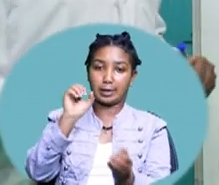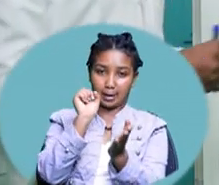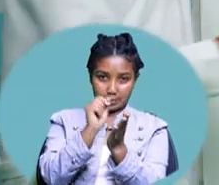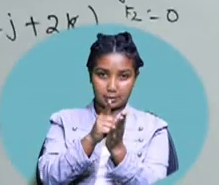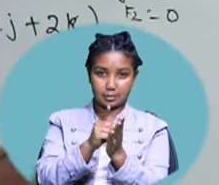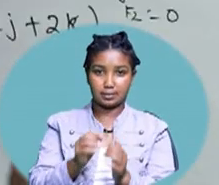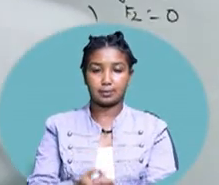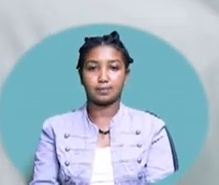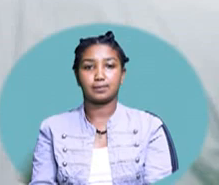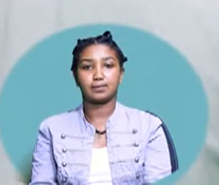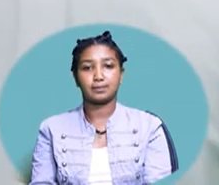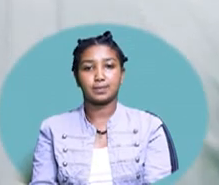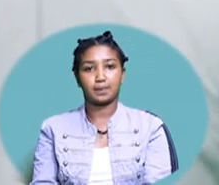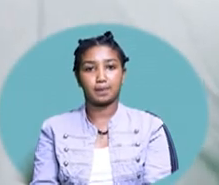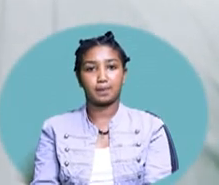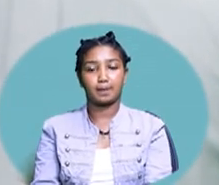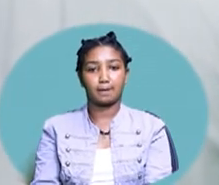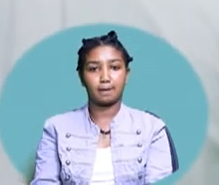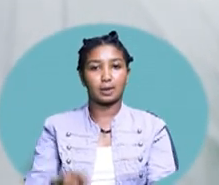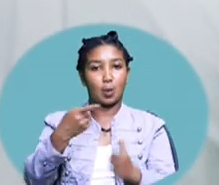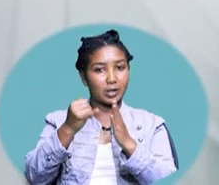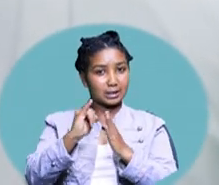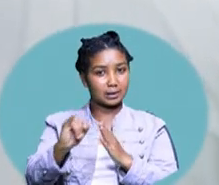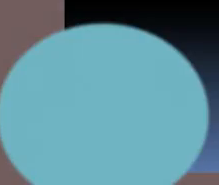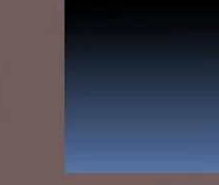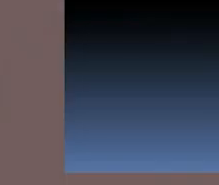exercise or one more example.